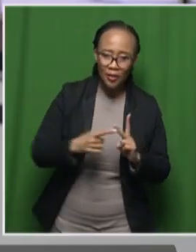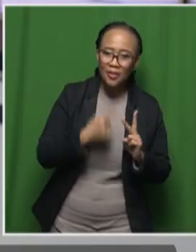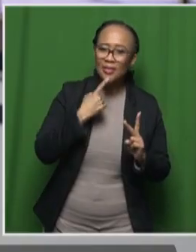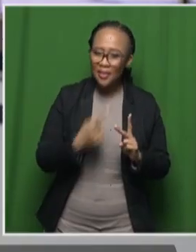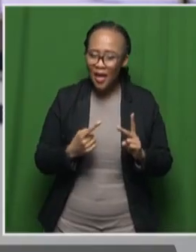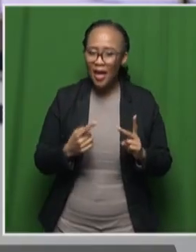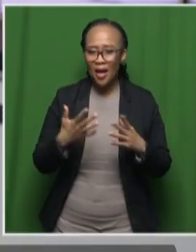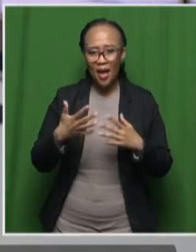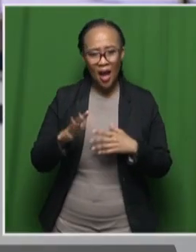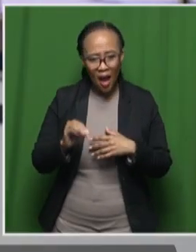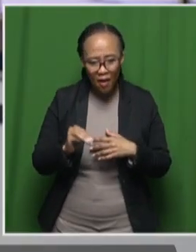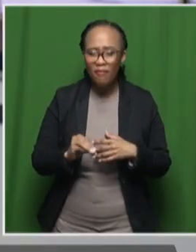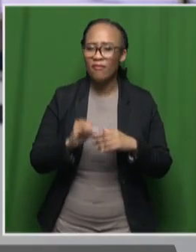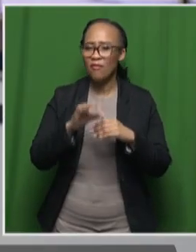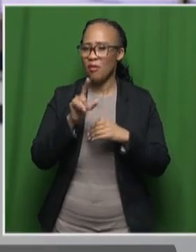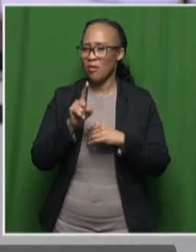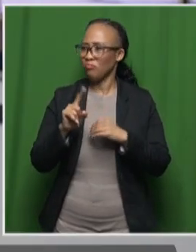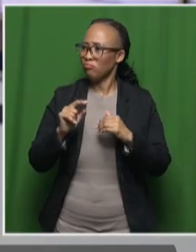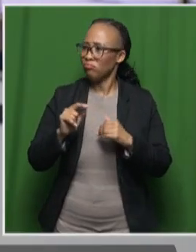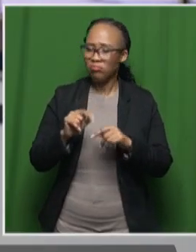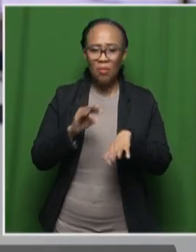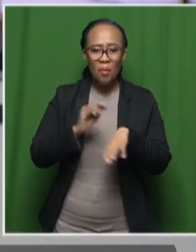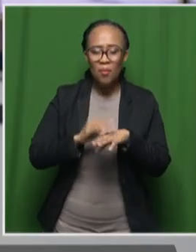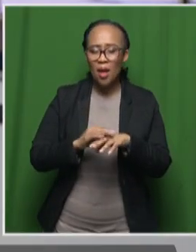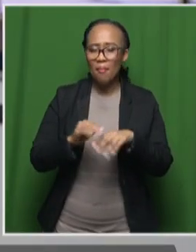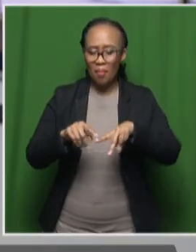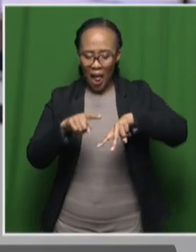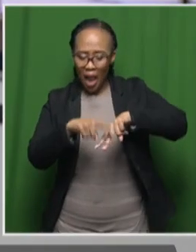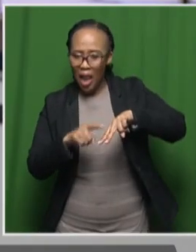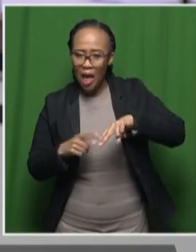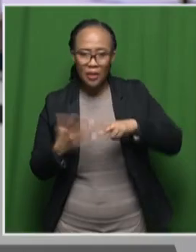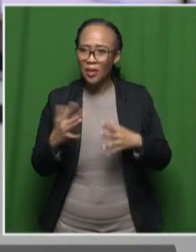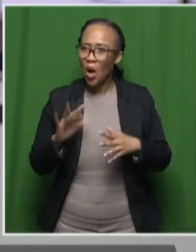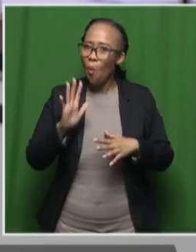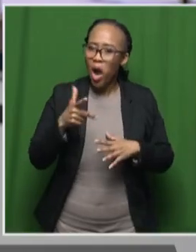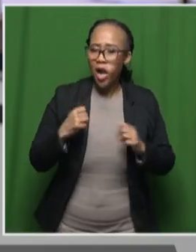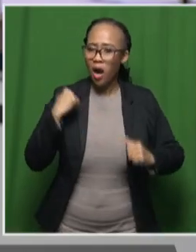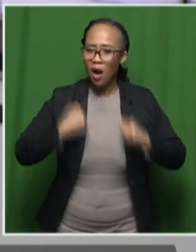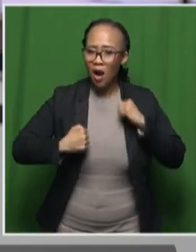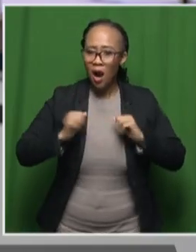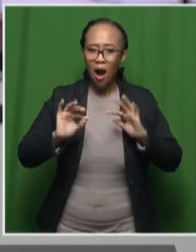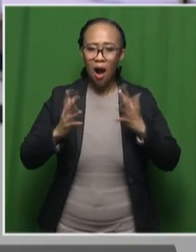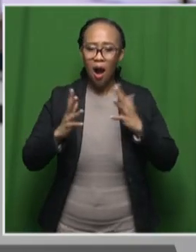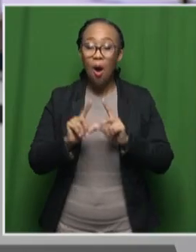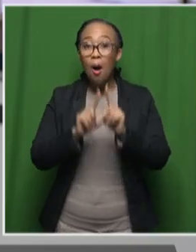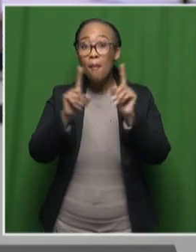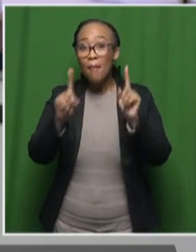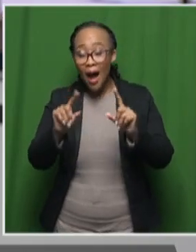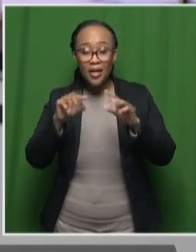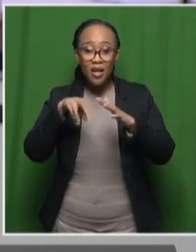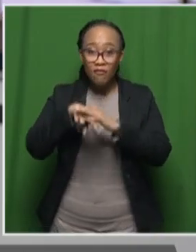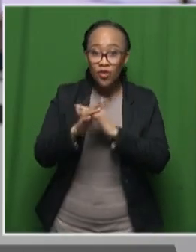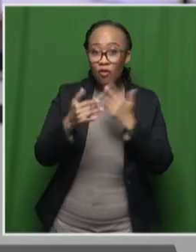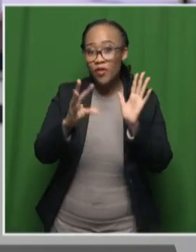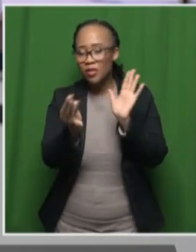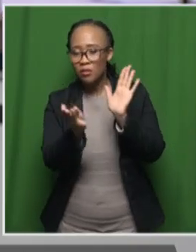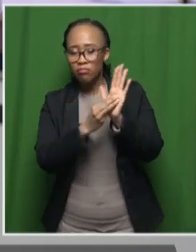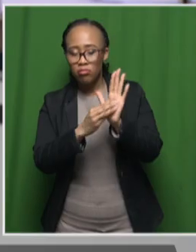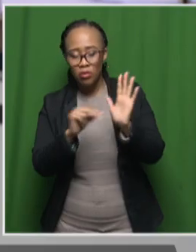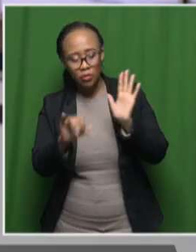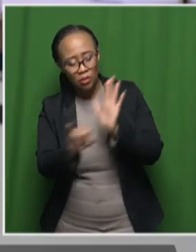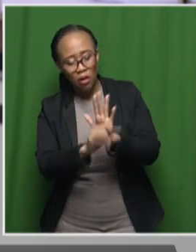in her legs, how's she going to do? But from the videos that we're seeing, the content that she's posting, she's looking good. So, and it's a tough marathon